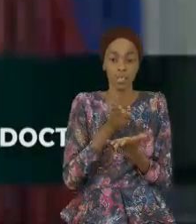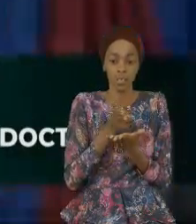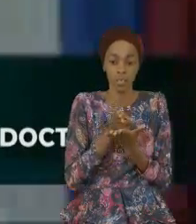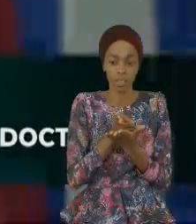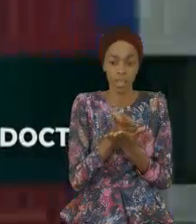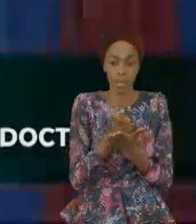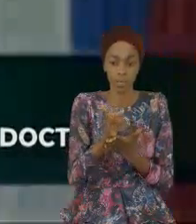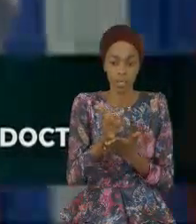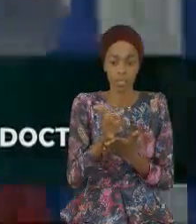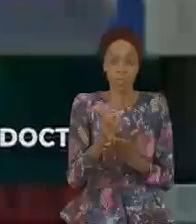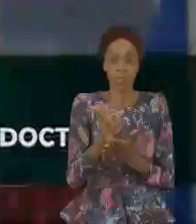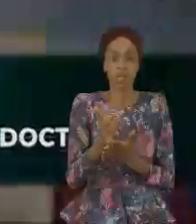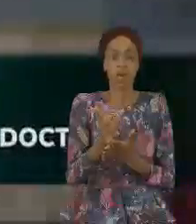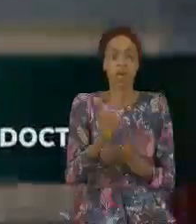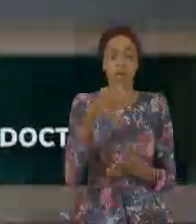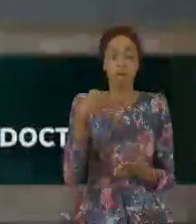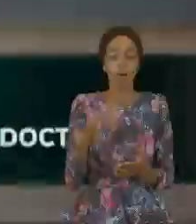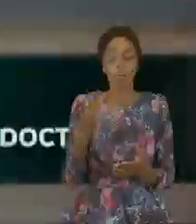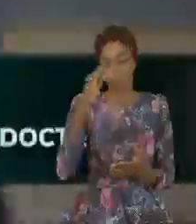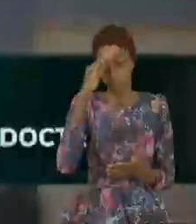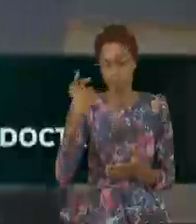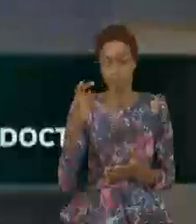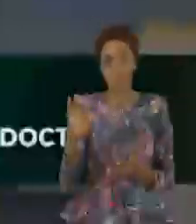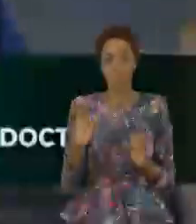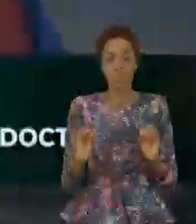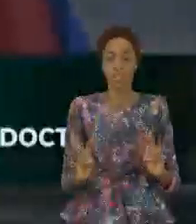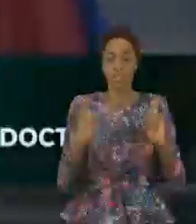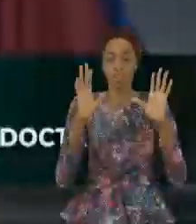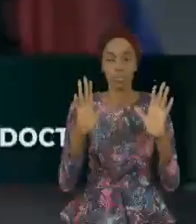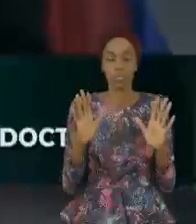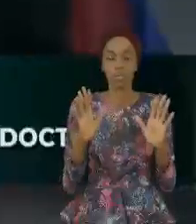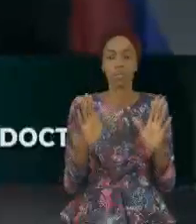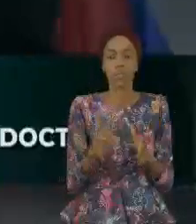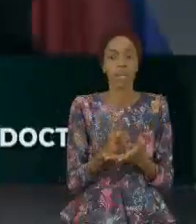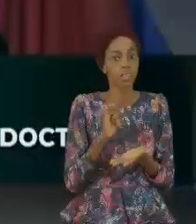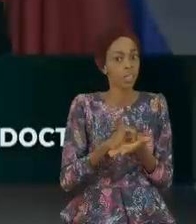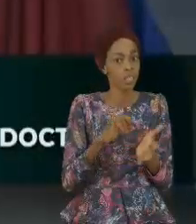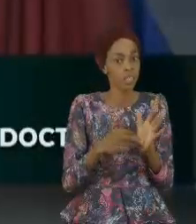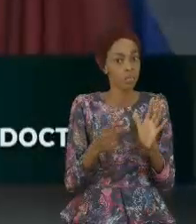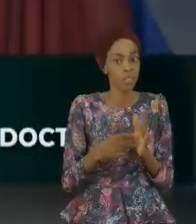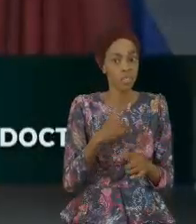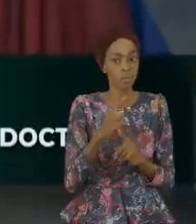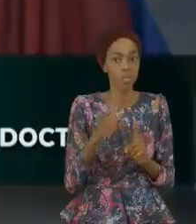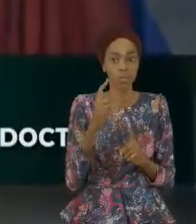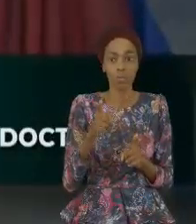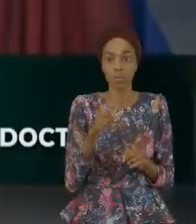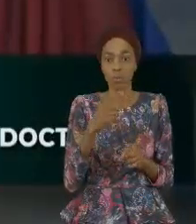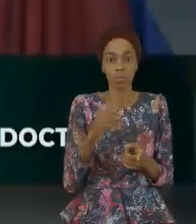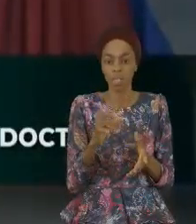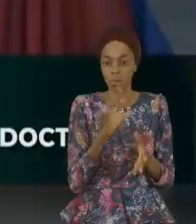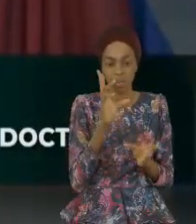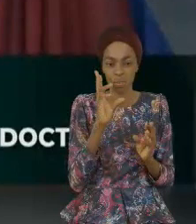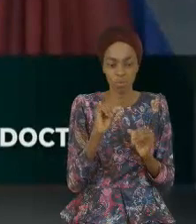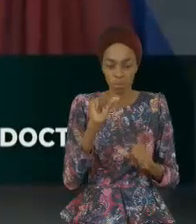The forthrightness. Now, a forthrightness, that means that when you come, there's no ambiguity in